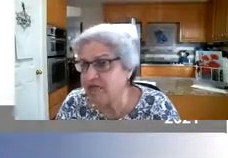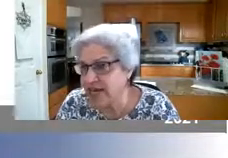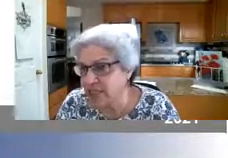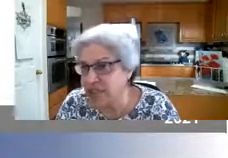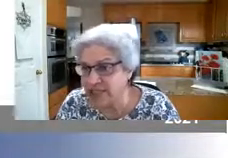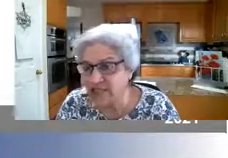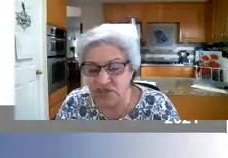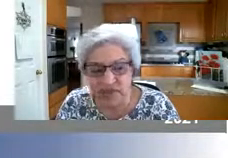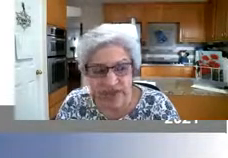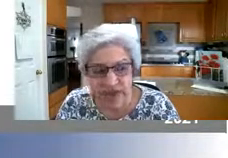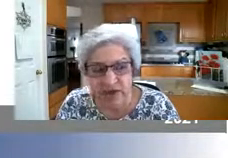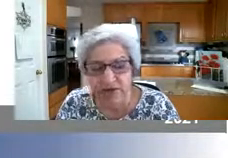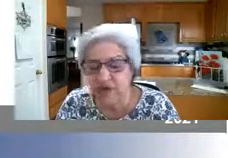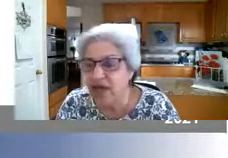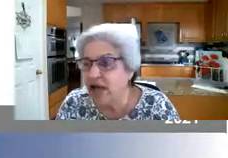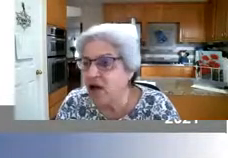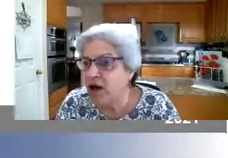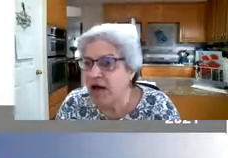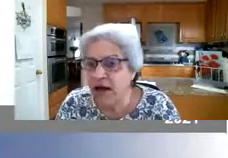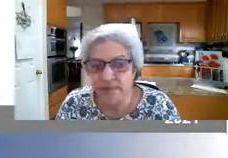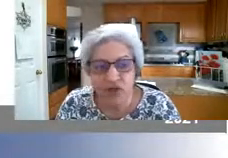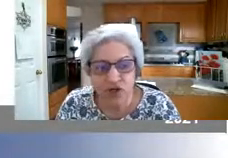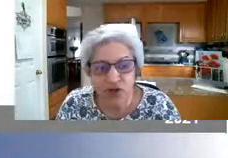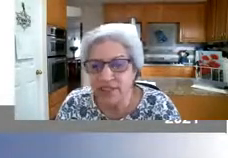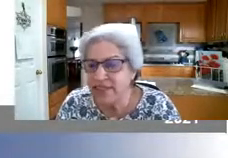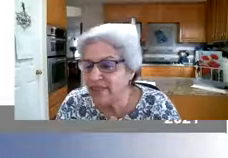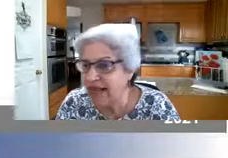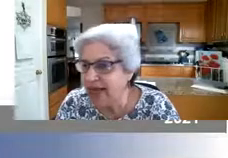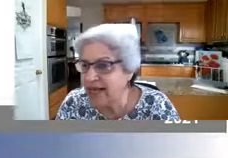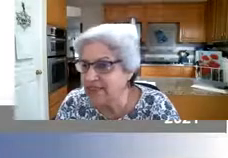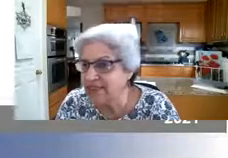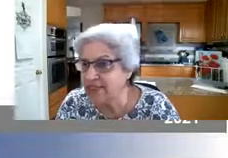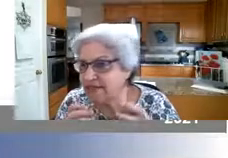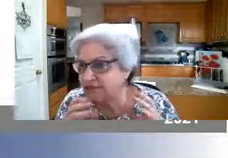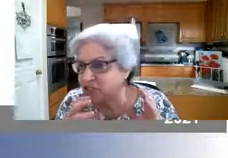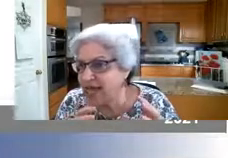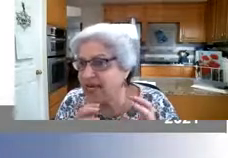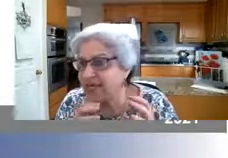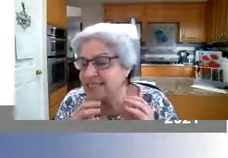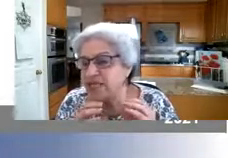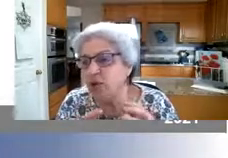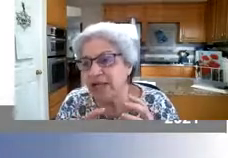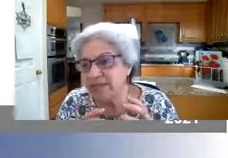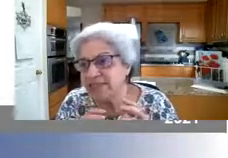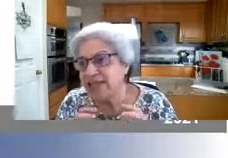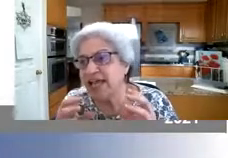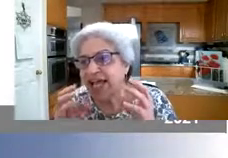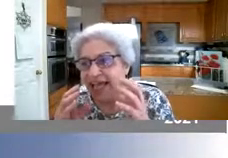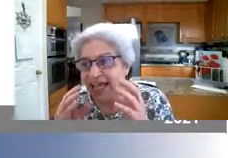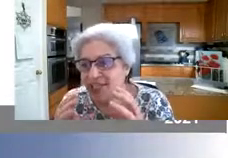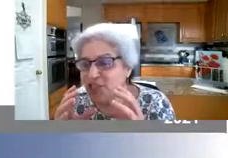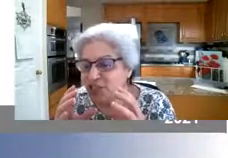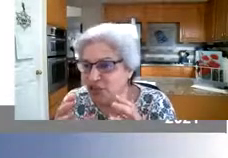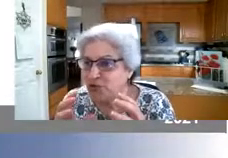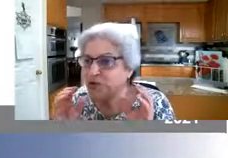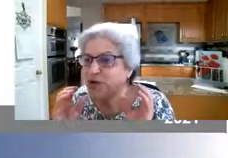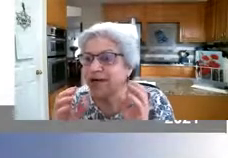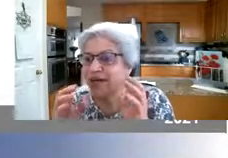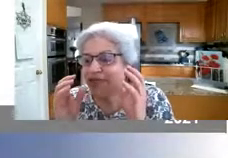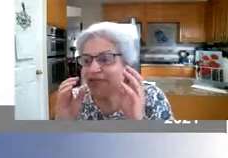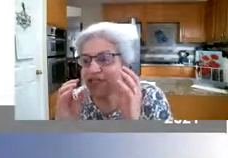of the National Institutes of Health, turned that genetic sequence